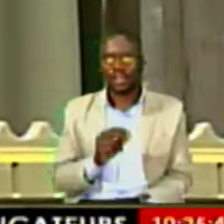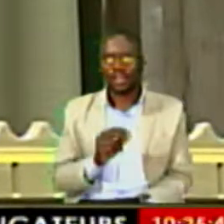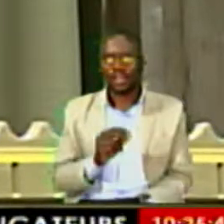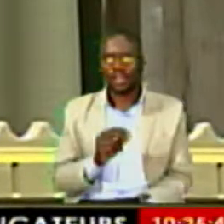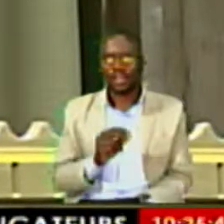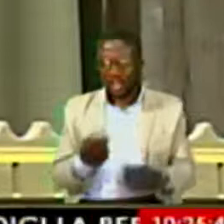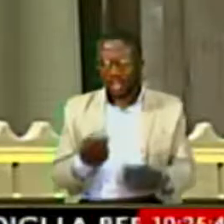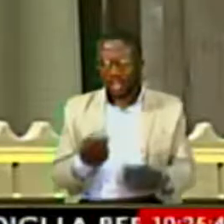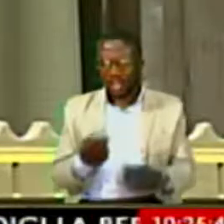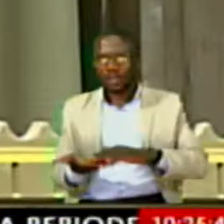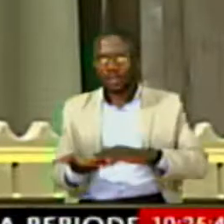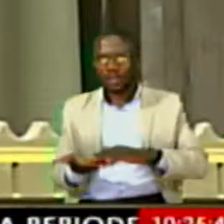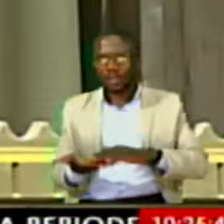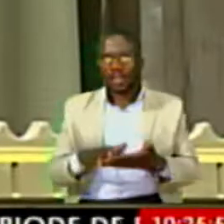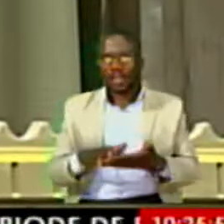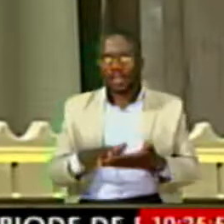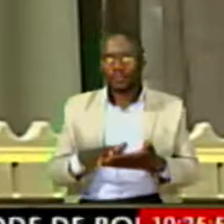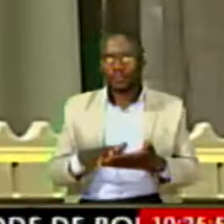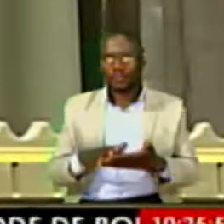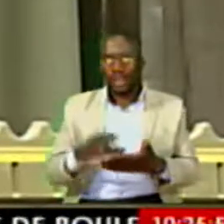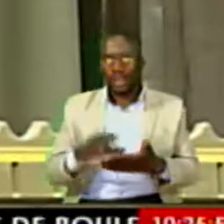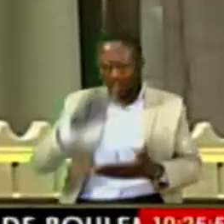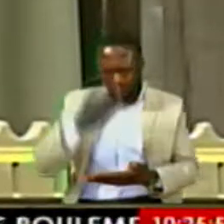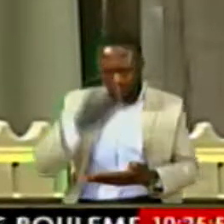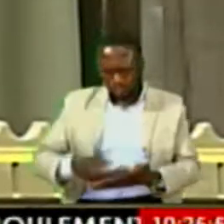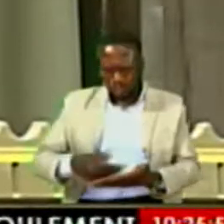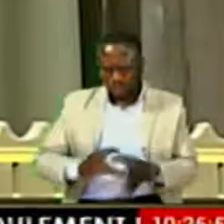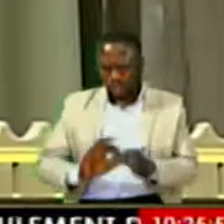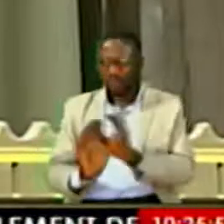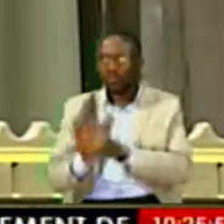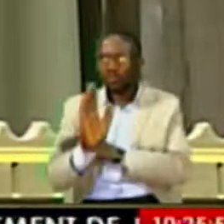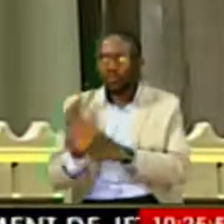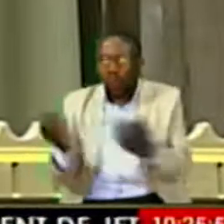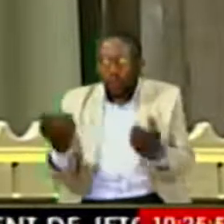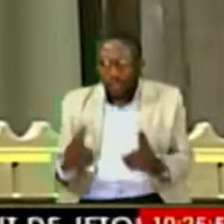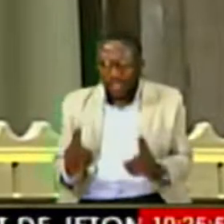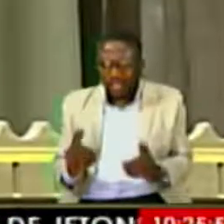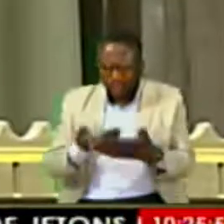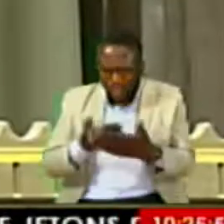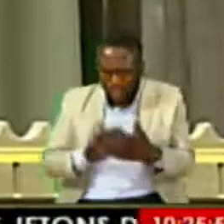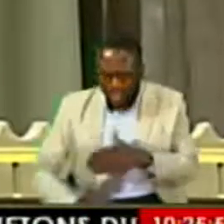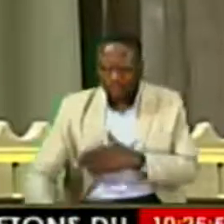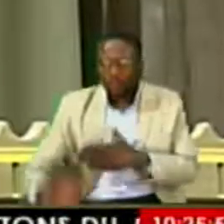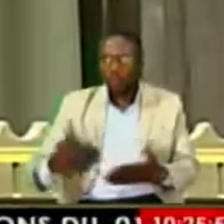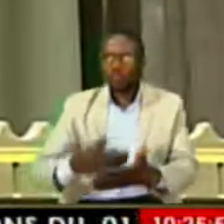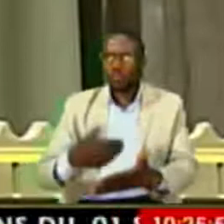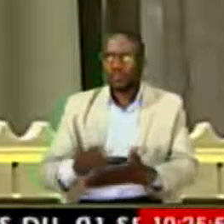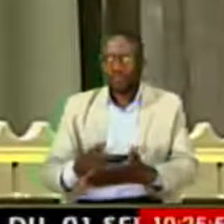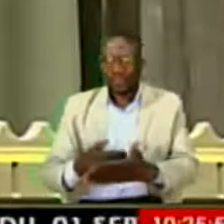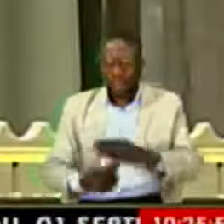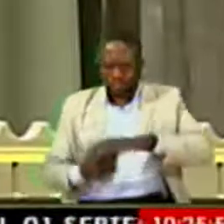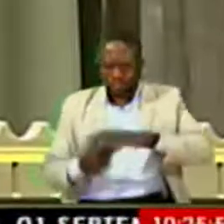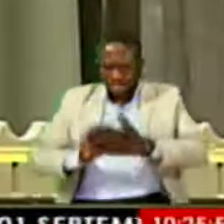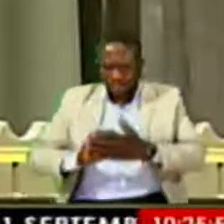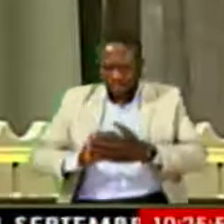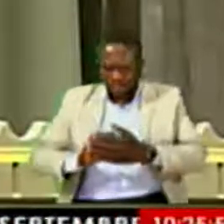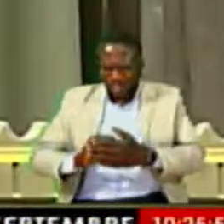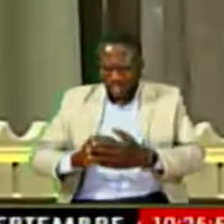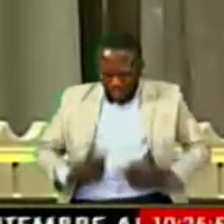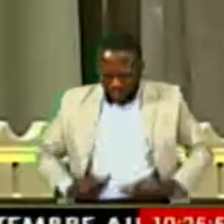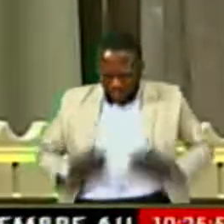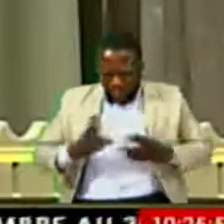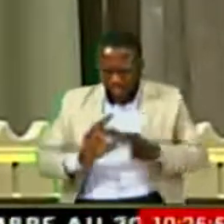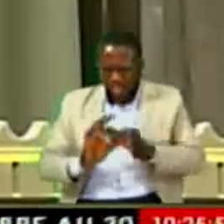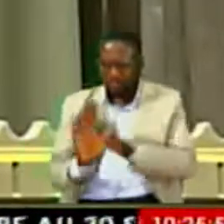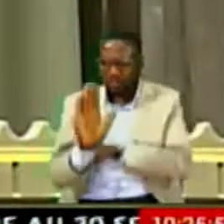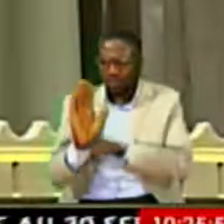God. Quand on est né de nouveau. When we are born again. Nous avons la vie de Dieu déjà. We have already the life of God in us. Ça,